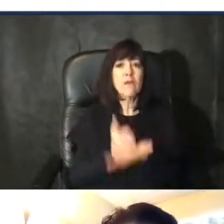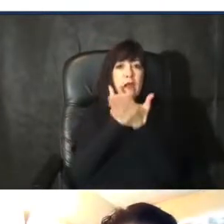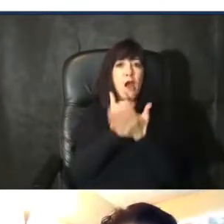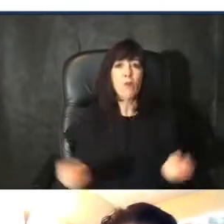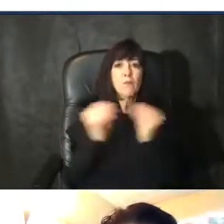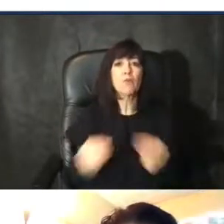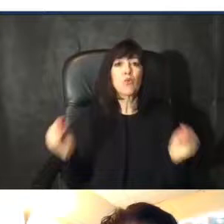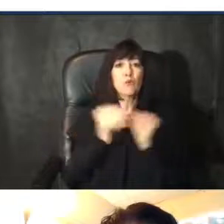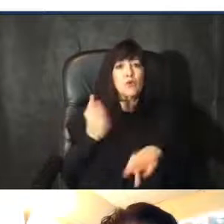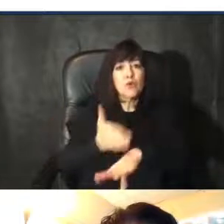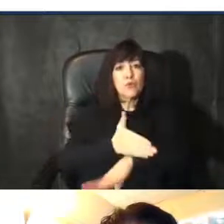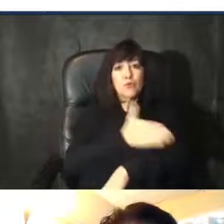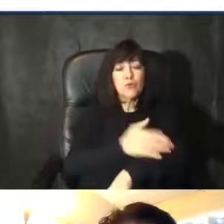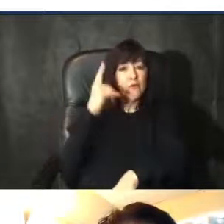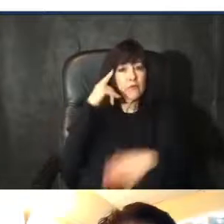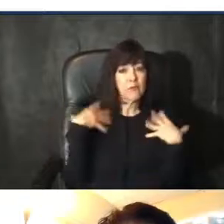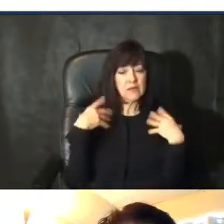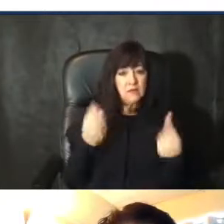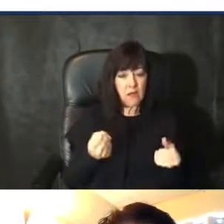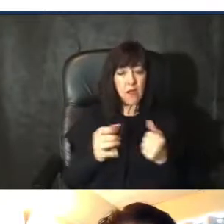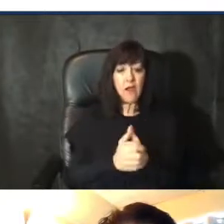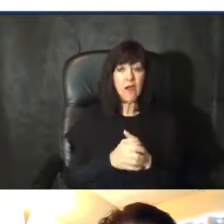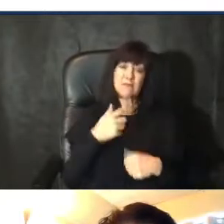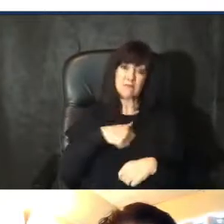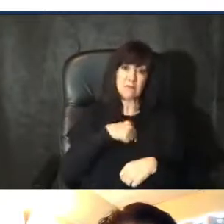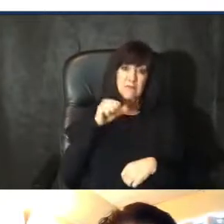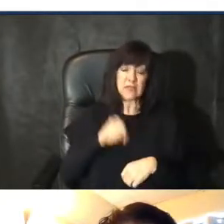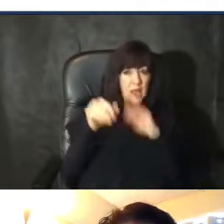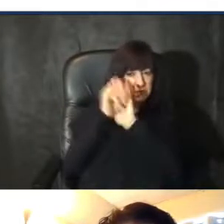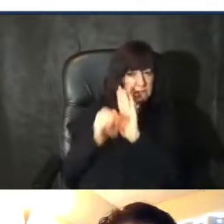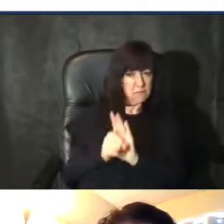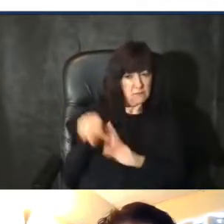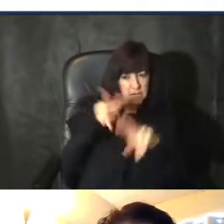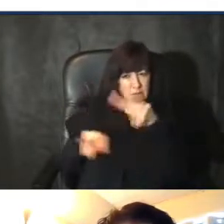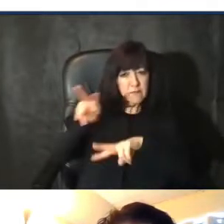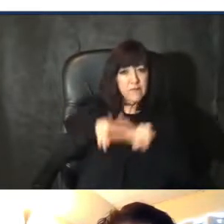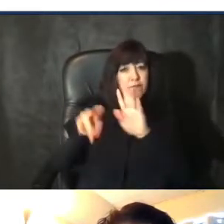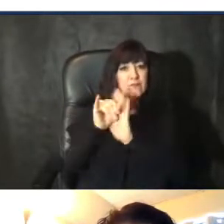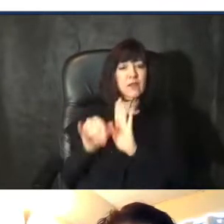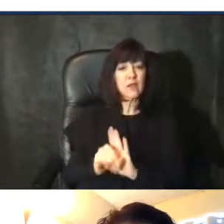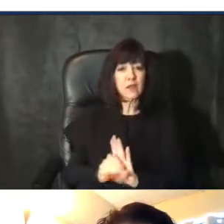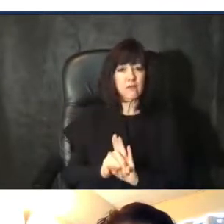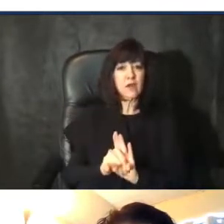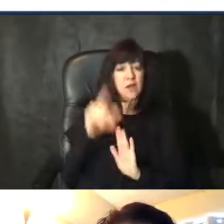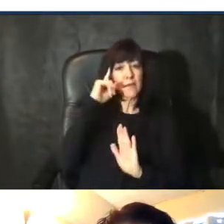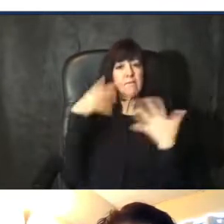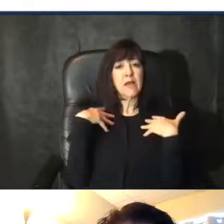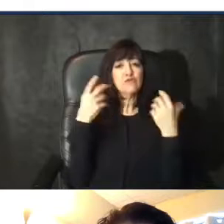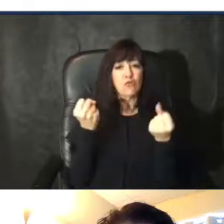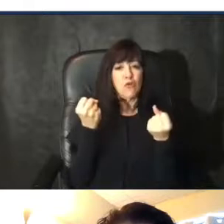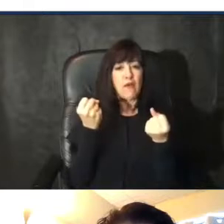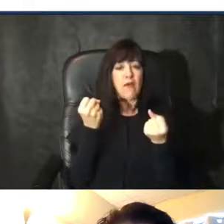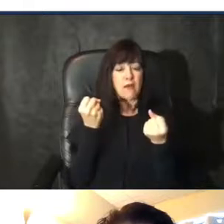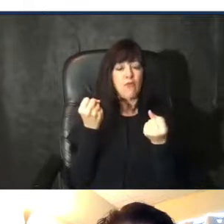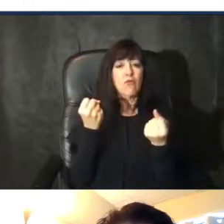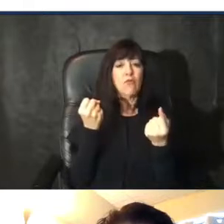symptoms of mental health conditions. And I also just want to highlight, and I know Malia and Barb are going to talk about this, but I want to